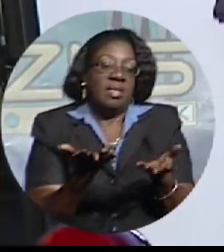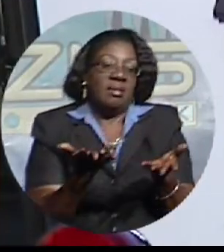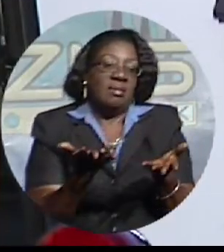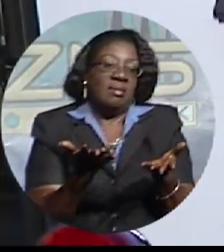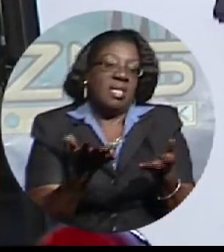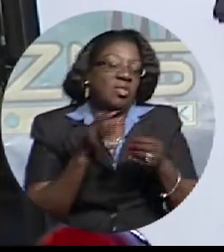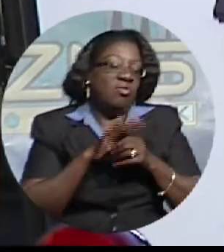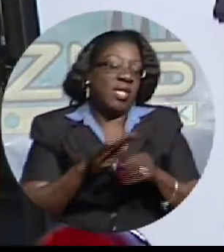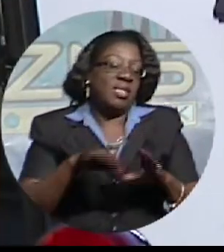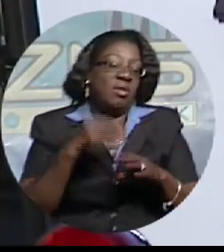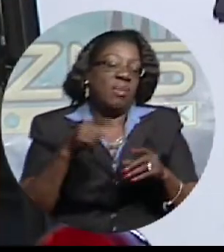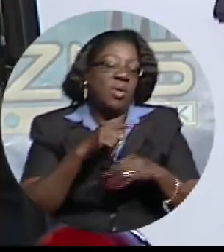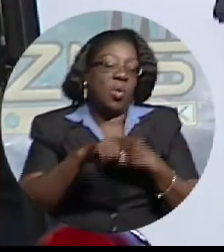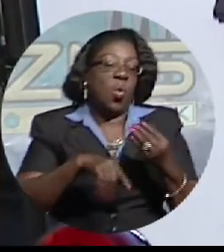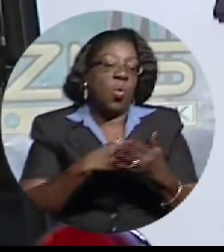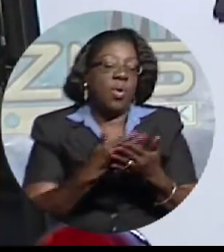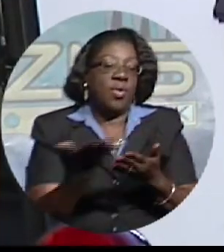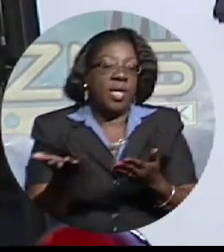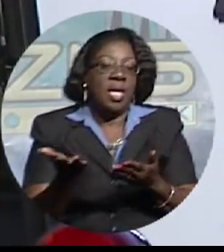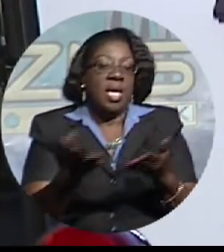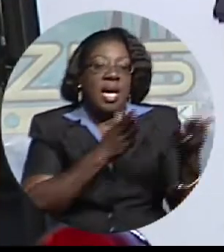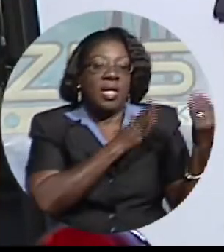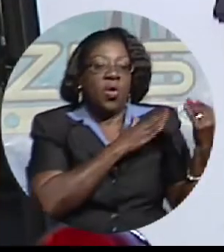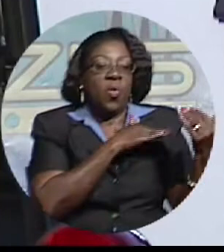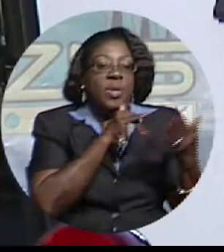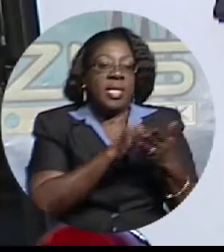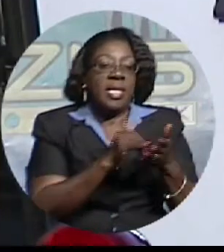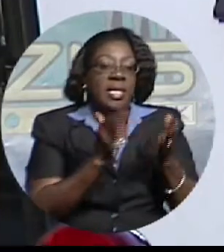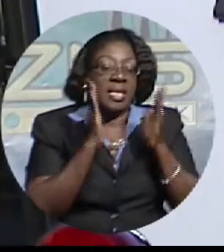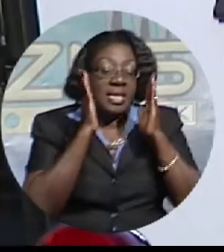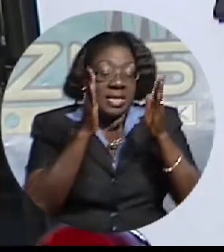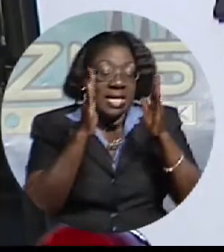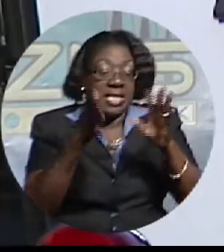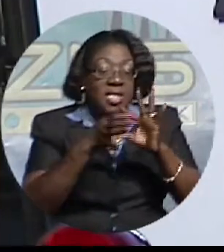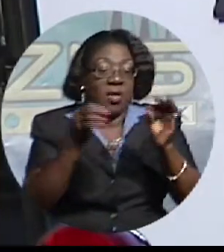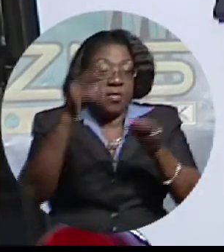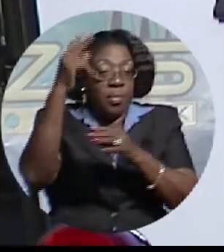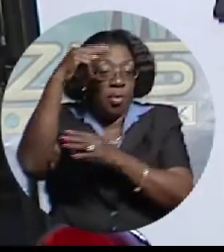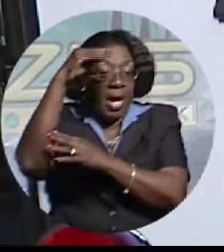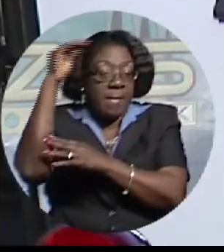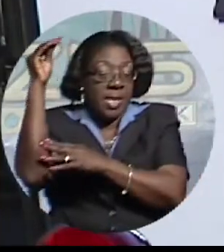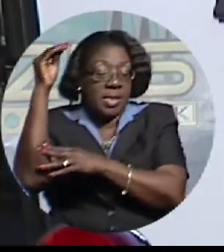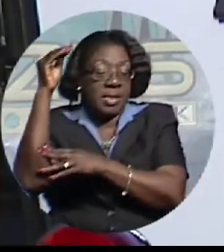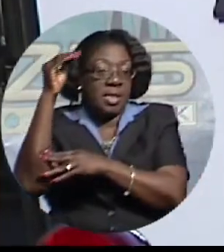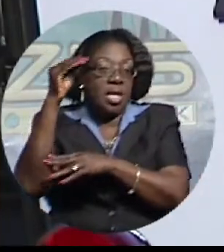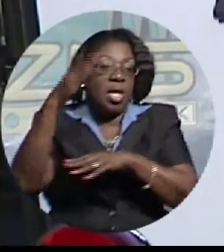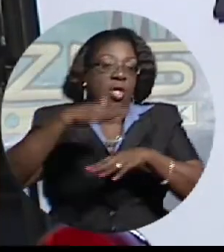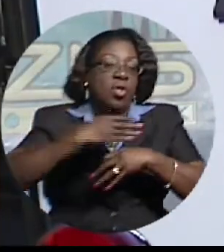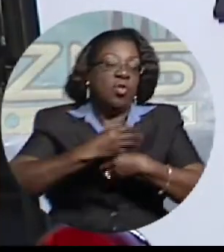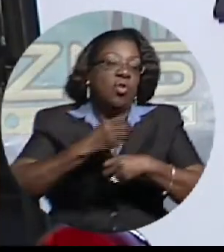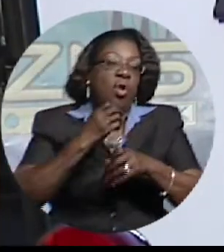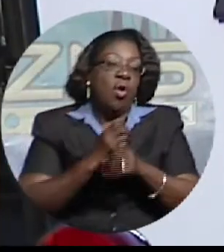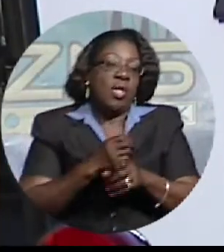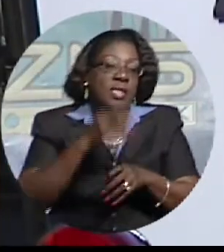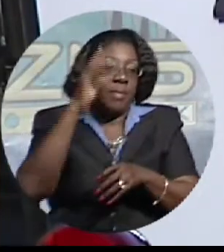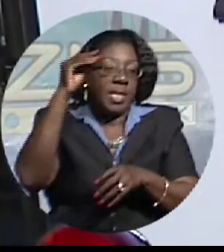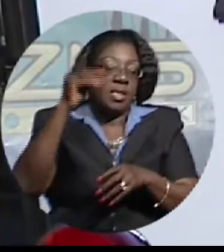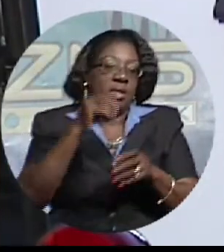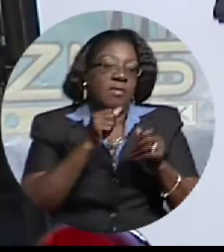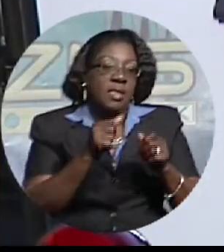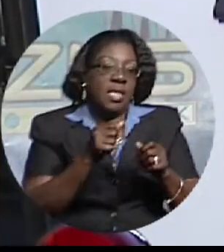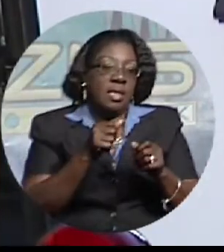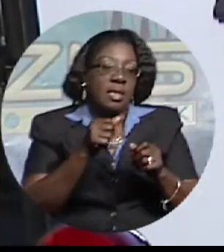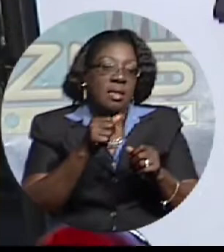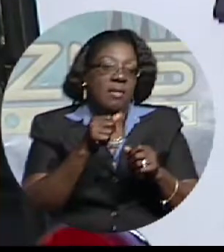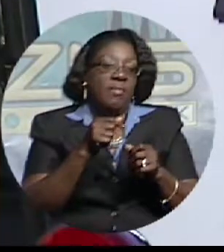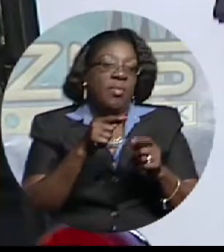about the whole thing. And they're hoping that they can get the Prime Minister, who's the Minister of Finance, to cause the Minister of State for Finance, Minister